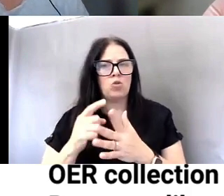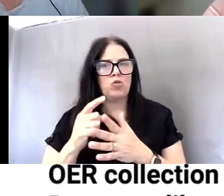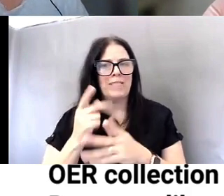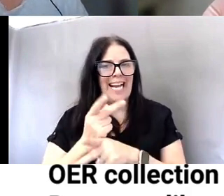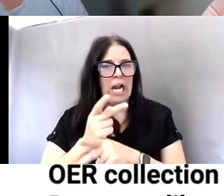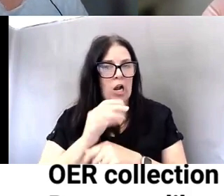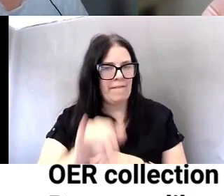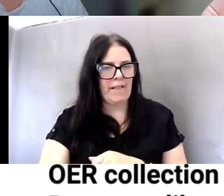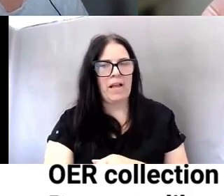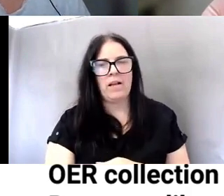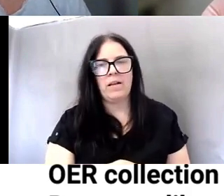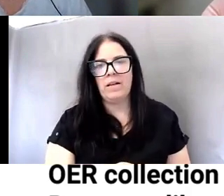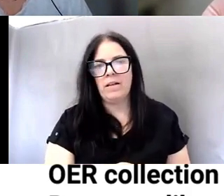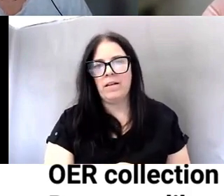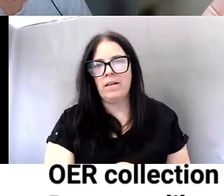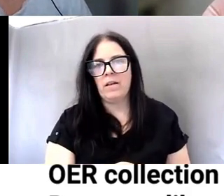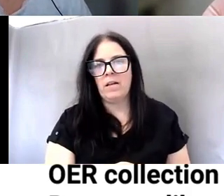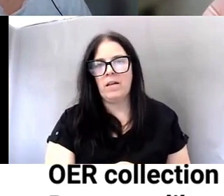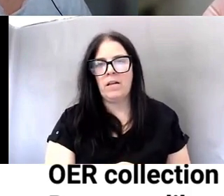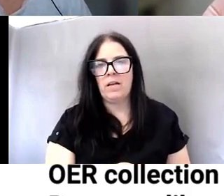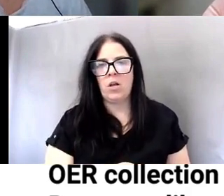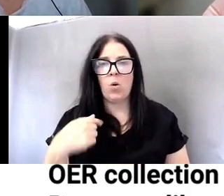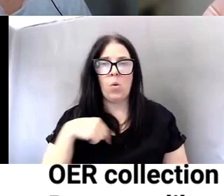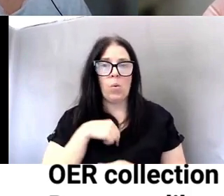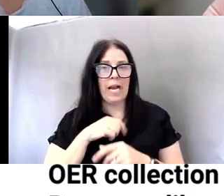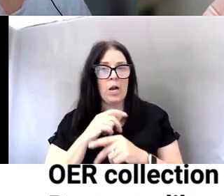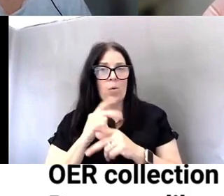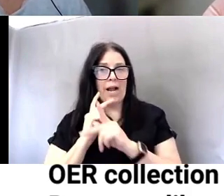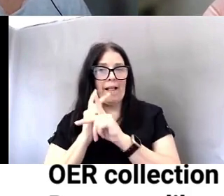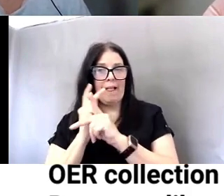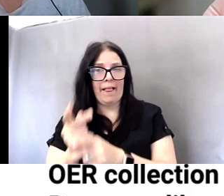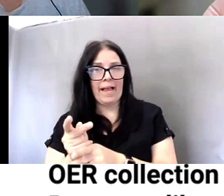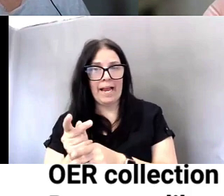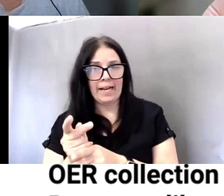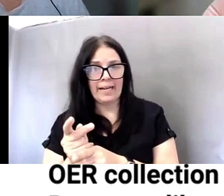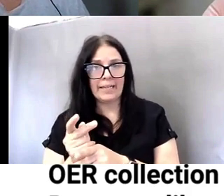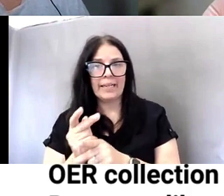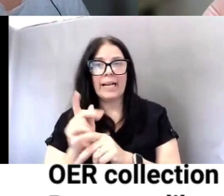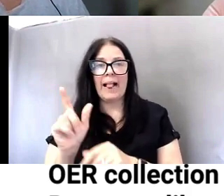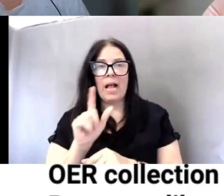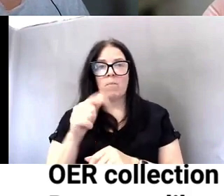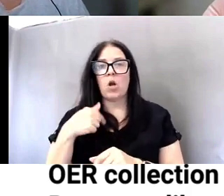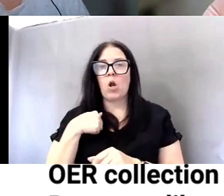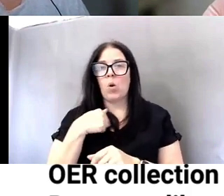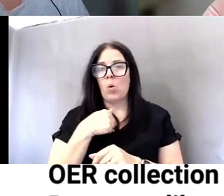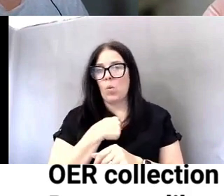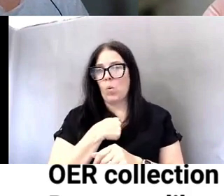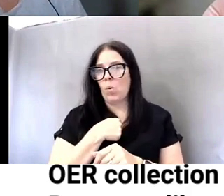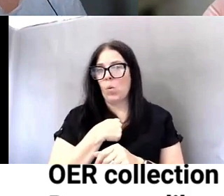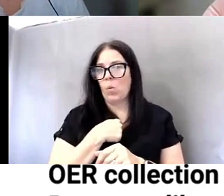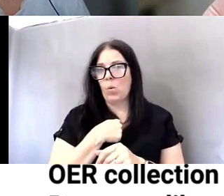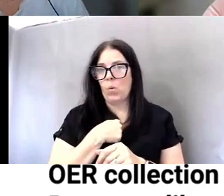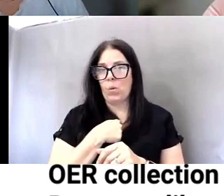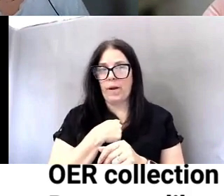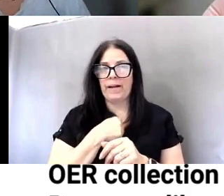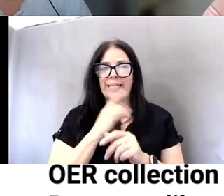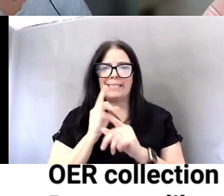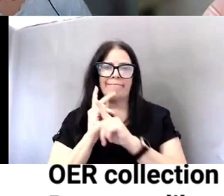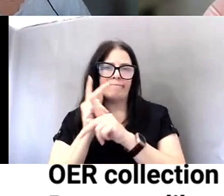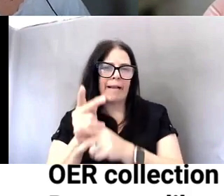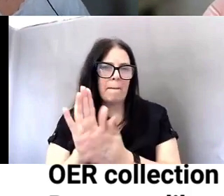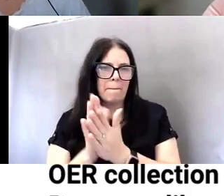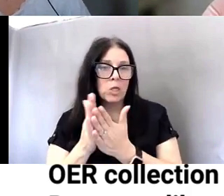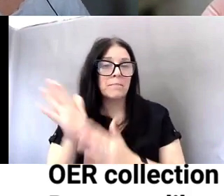were a lending library and we lended books across the province. So we use